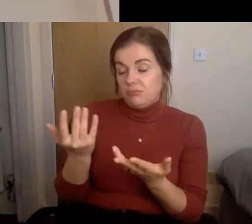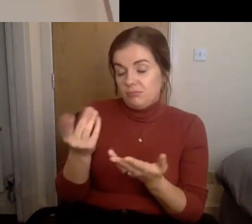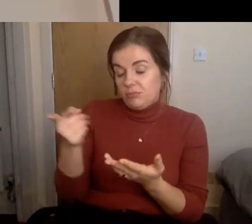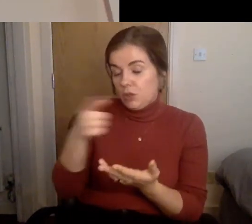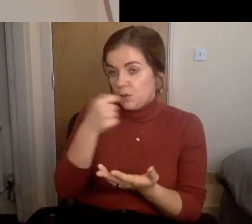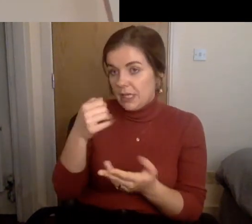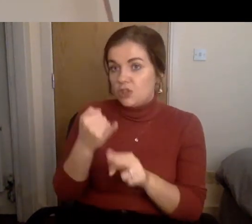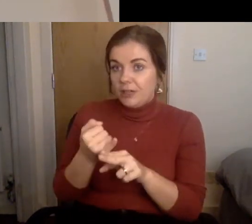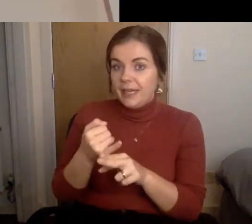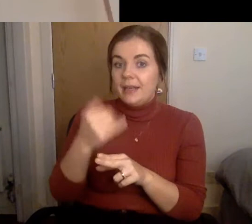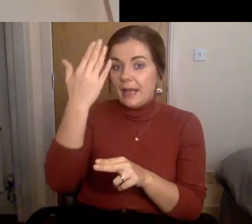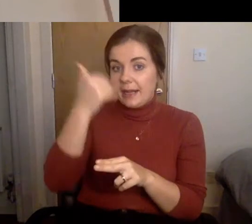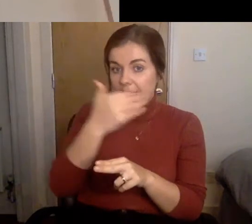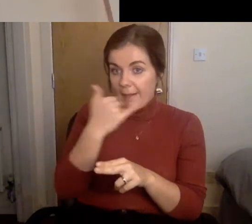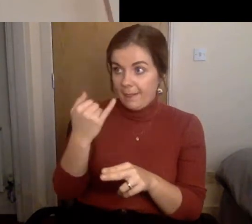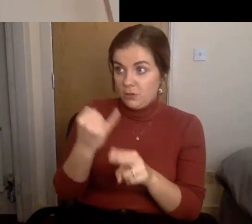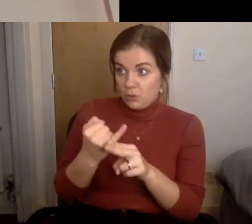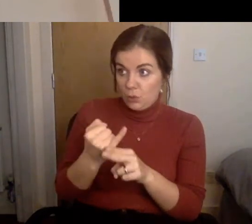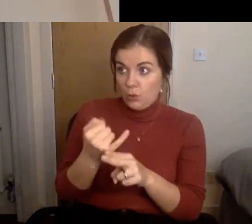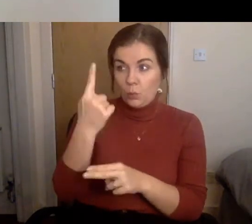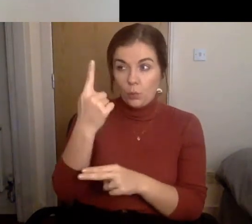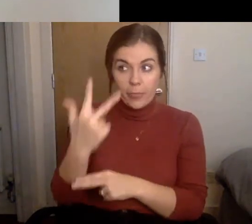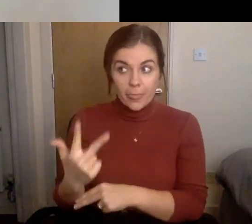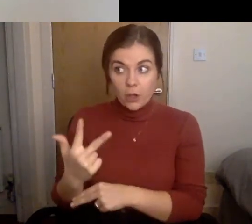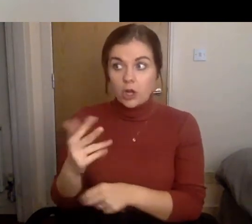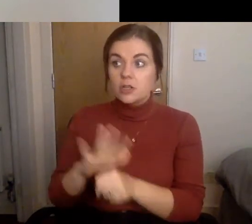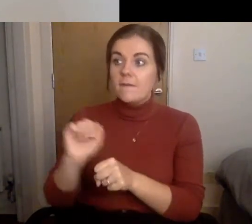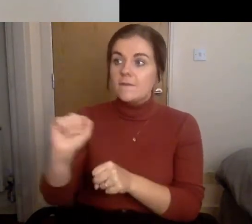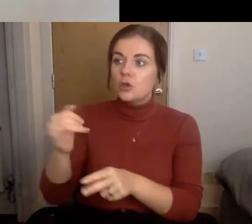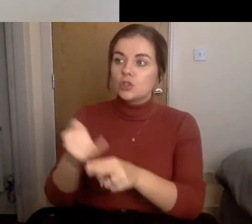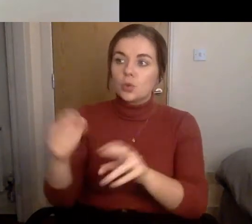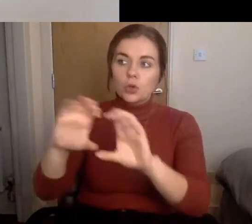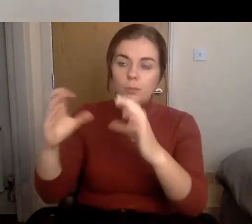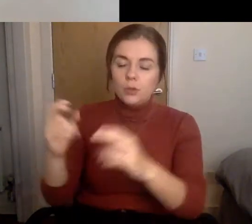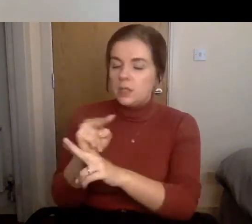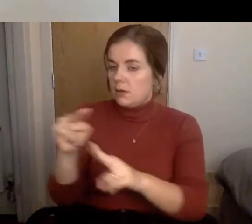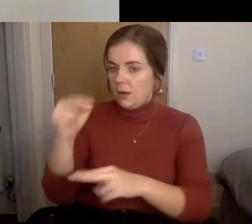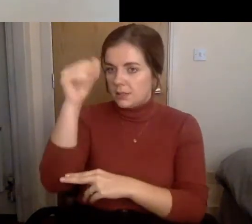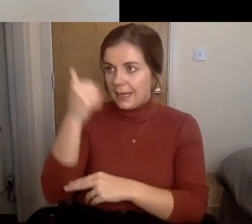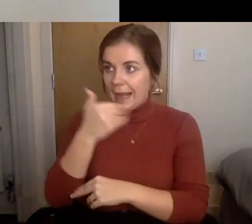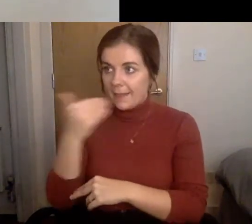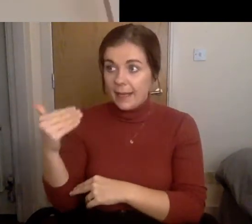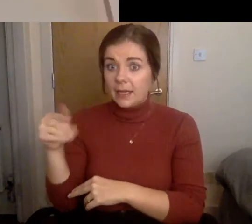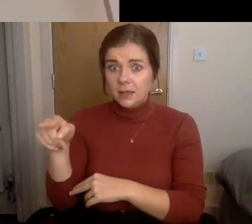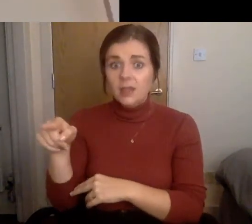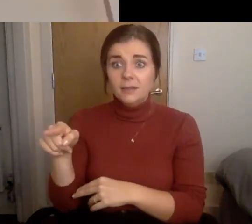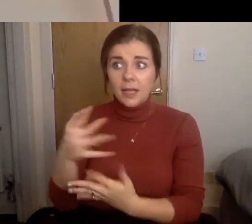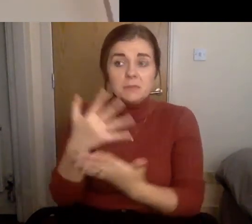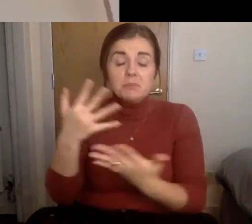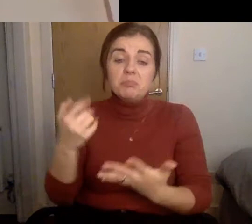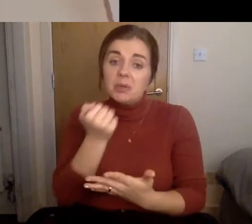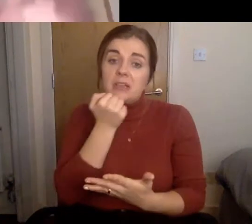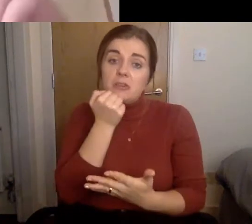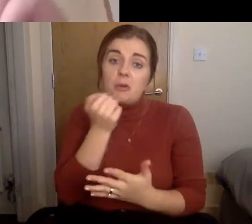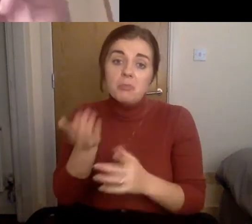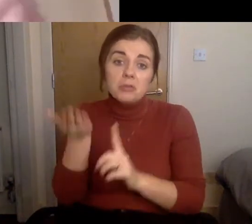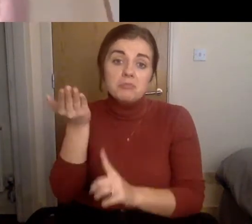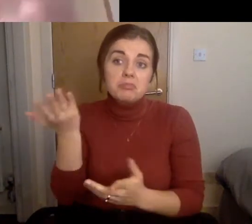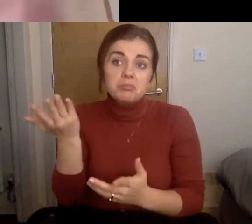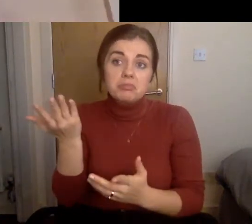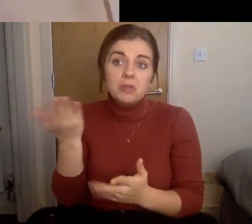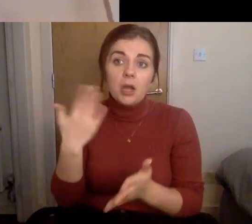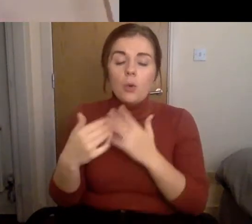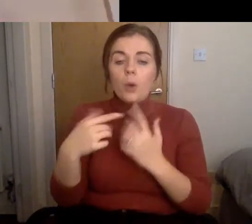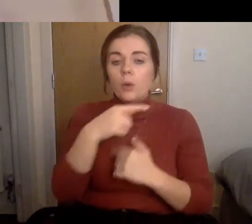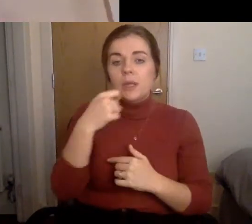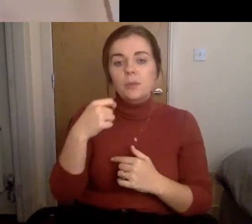third of the school community, you're saying, are non-Catholic. Yeah. Right? Yeah. Like that's a significant portion, like within it, like what would be traditionally